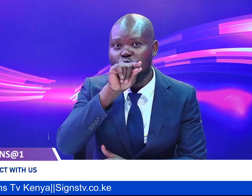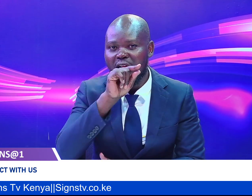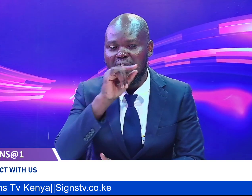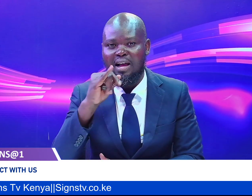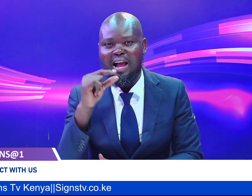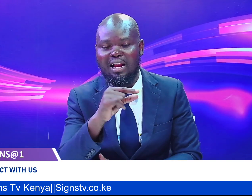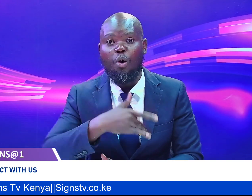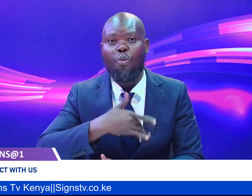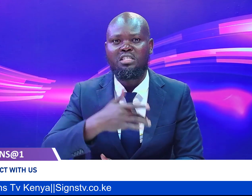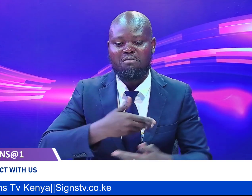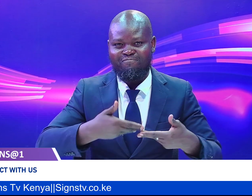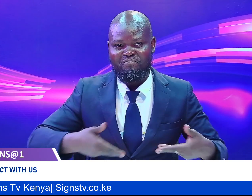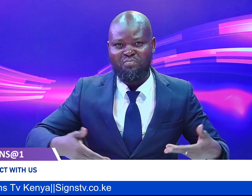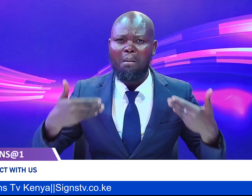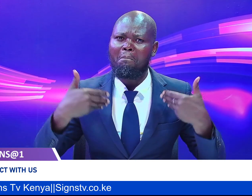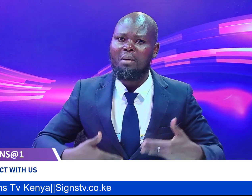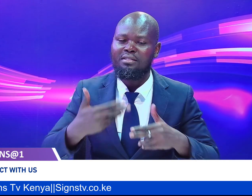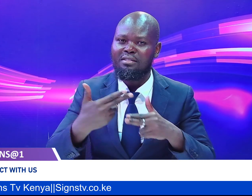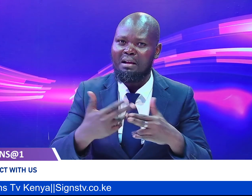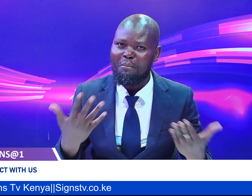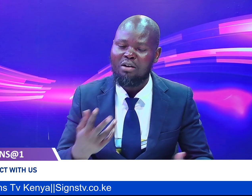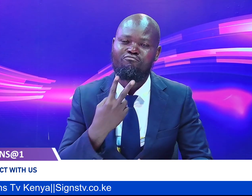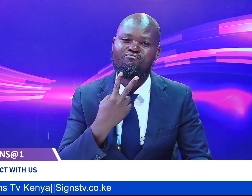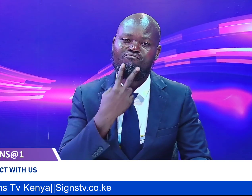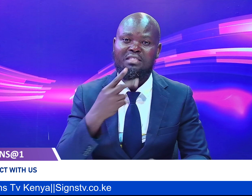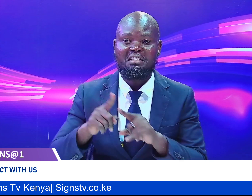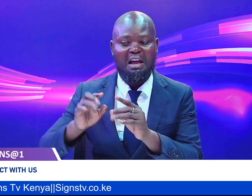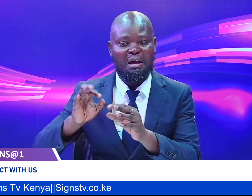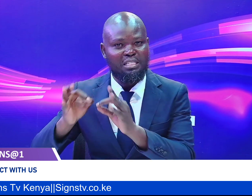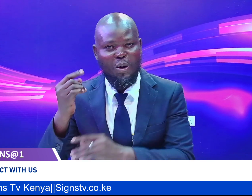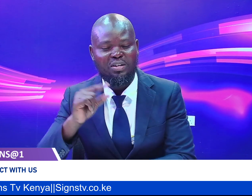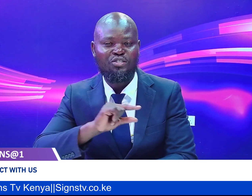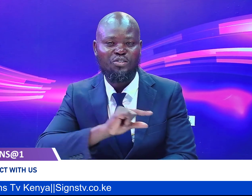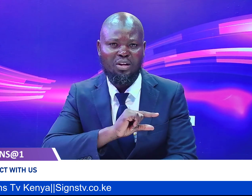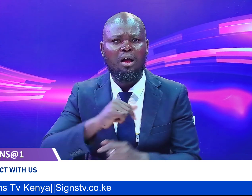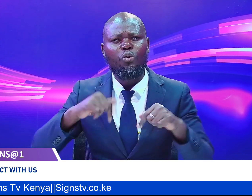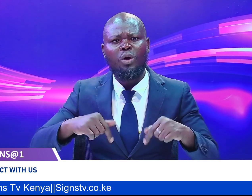Facebook or social media platform, IG, WhatsApp, to get more information. I have been your host,